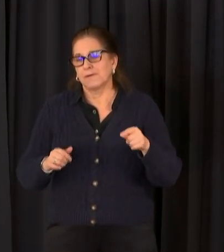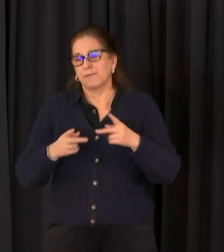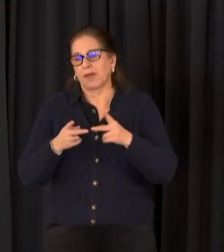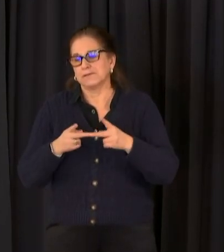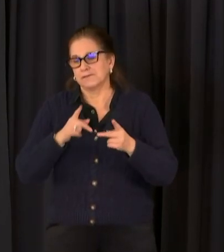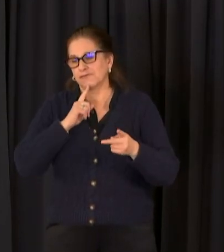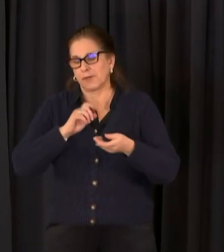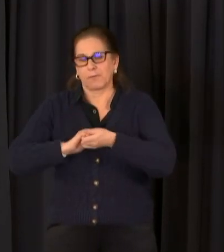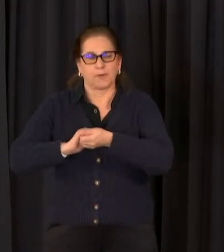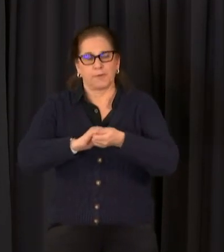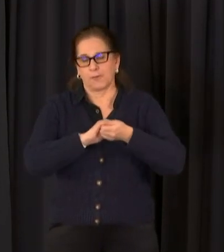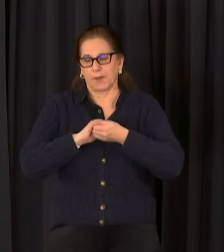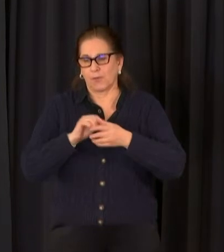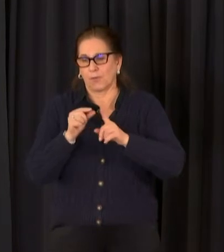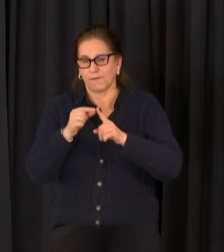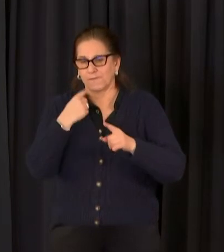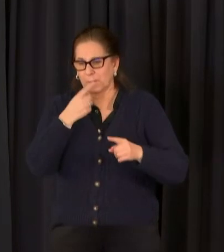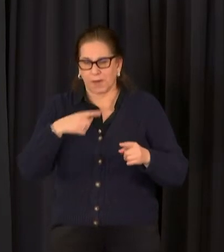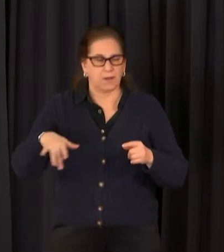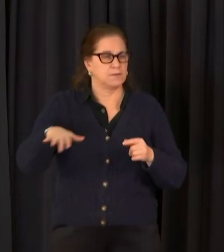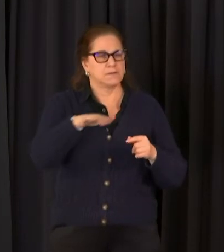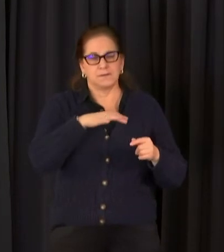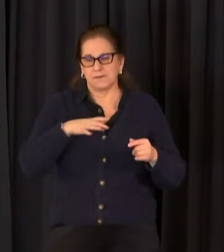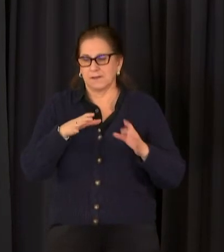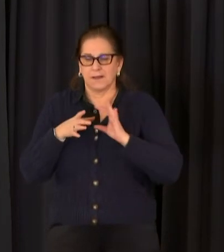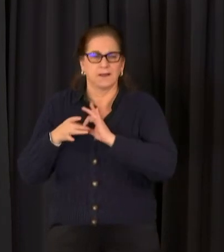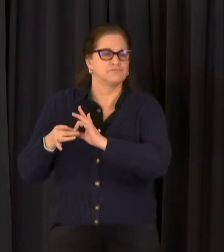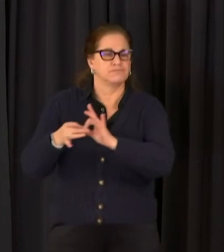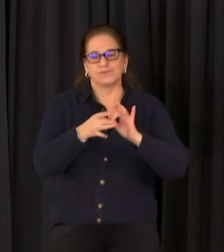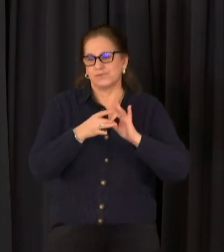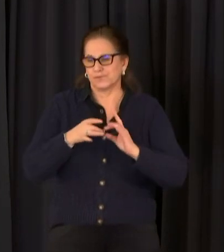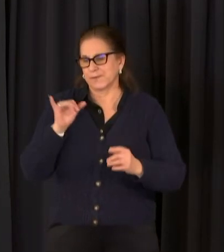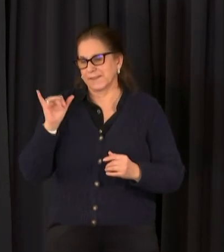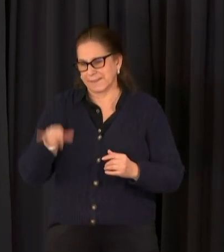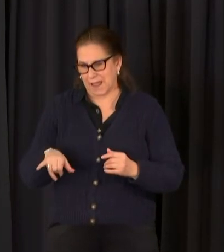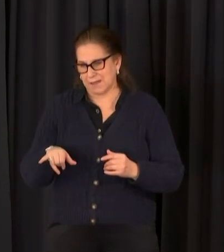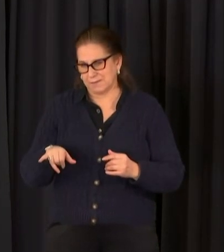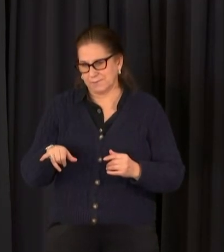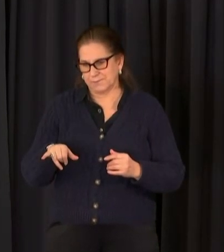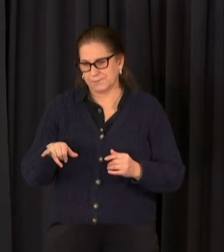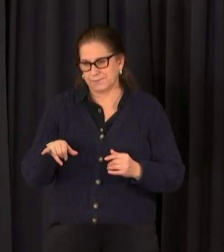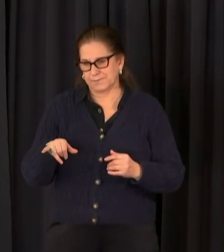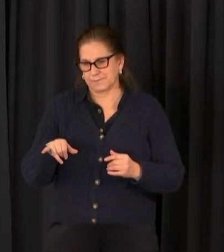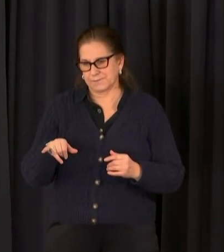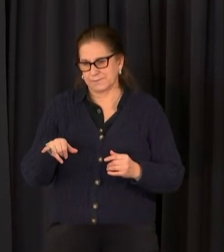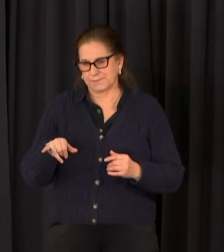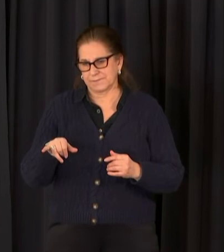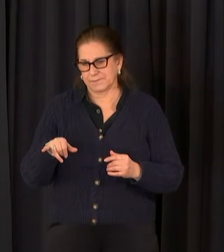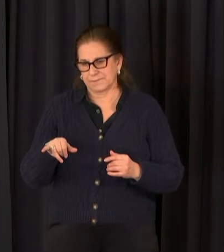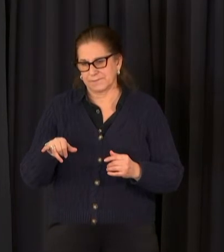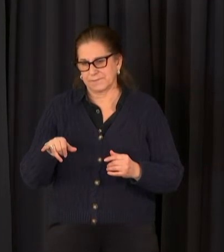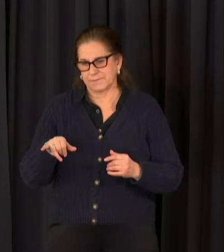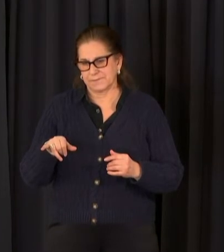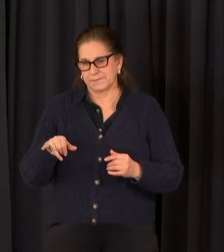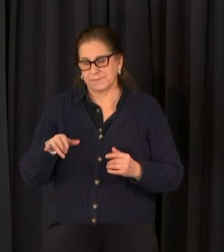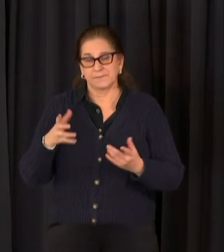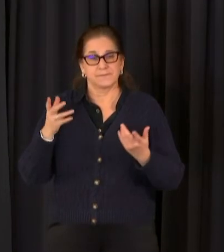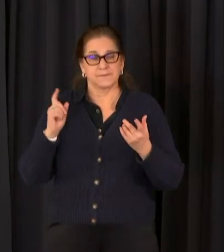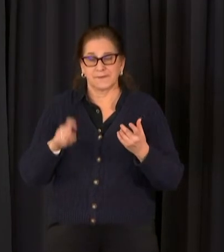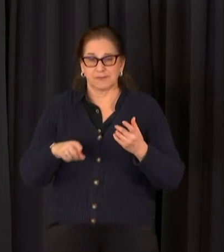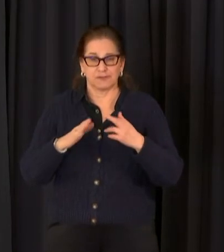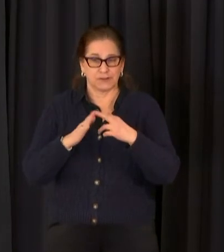location. So what does it take? Well, we're still social distancing, so you have to be able to register